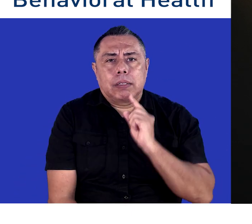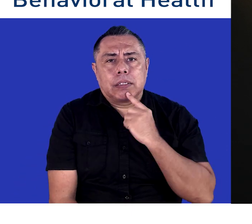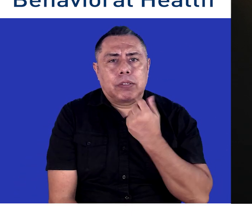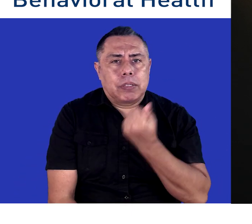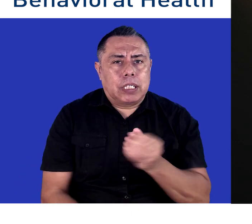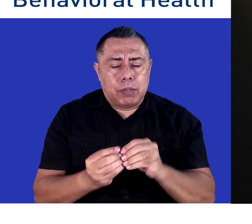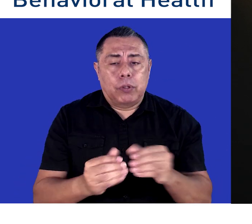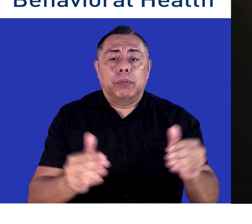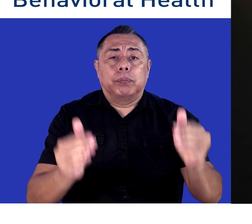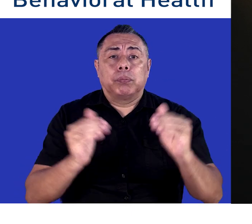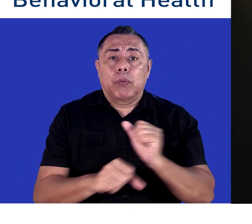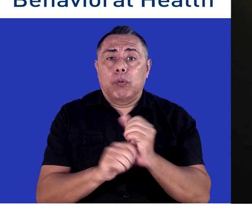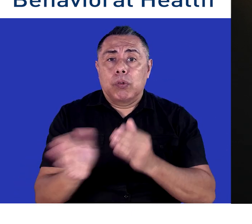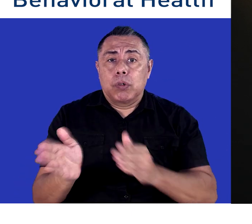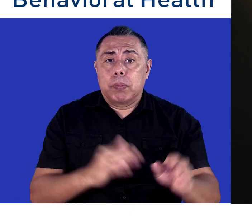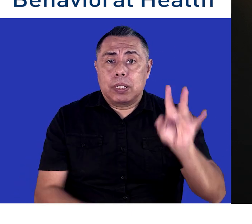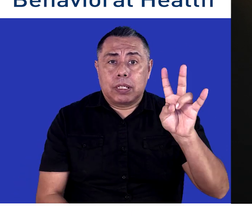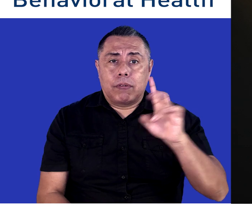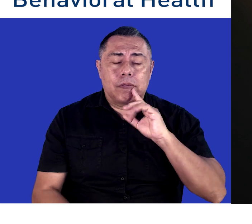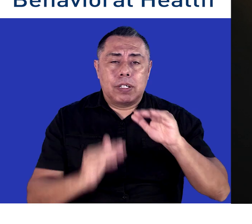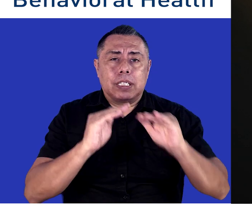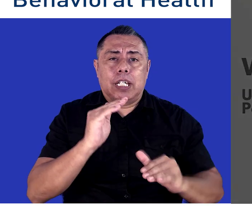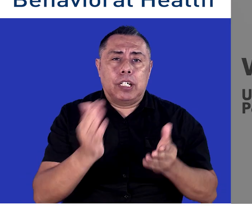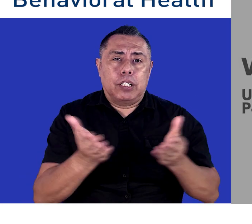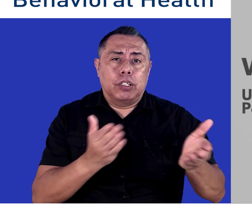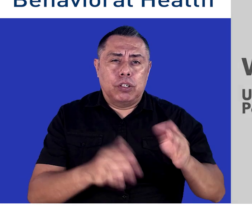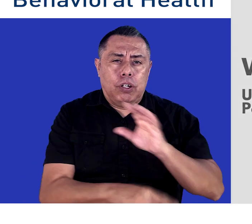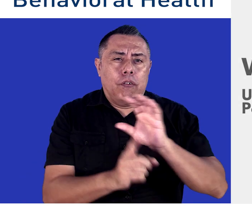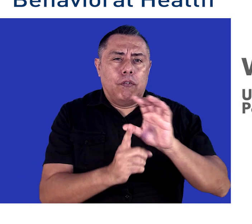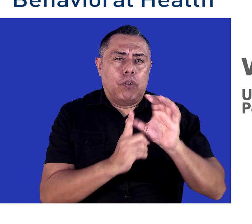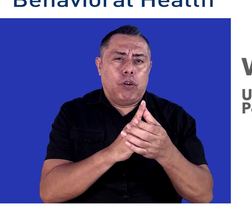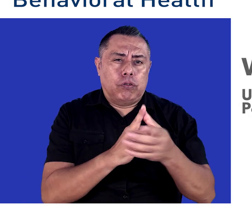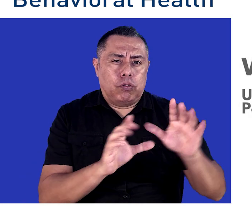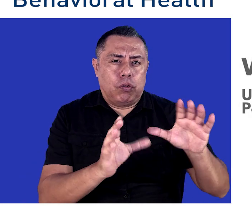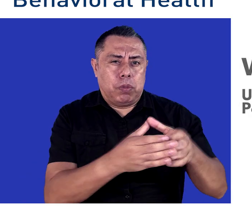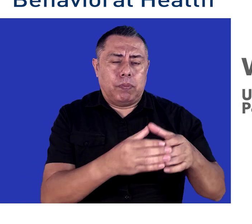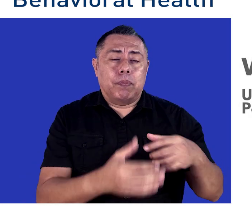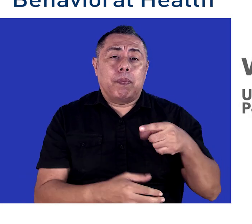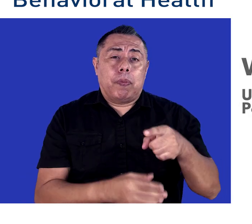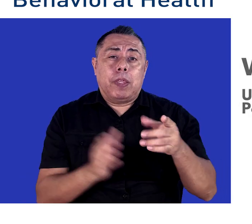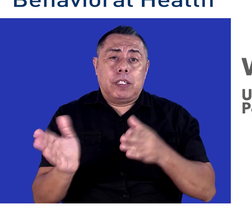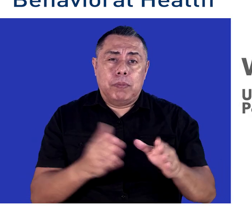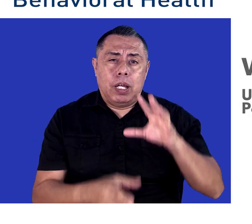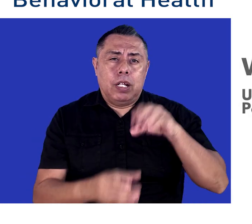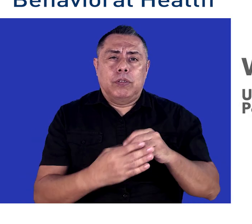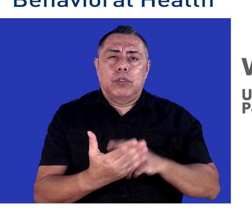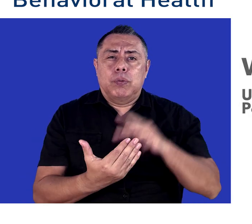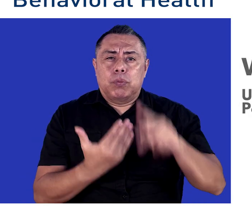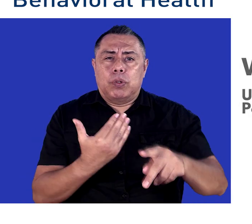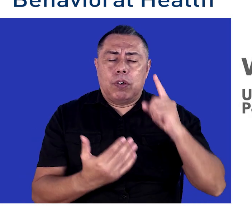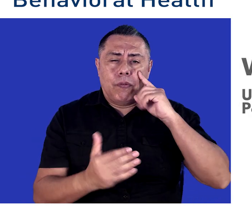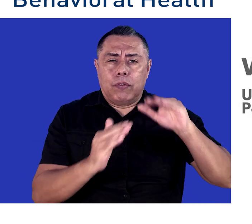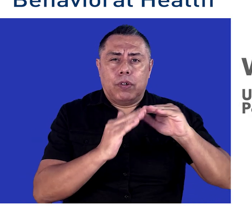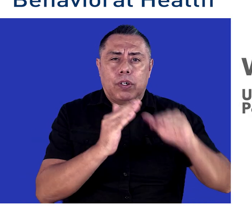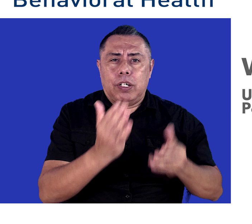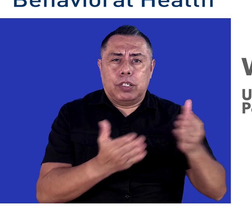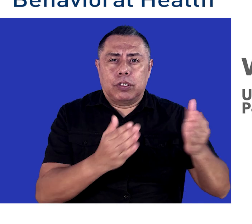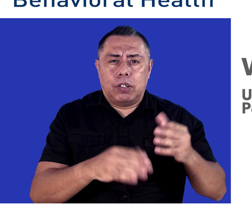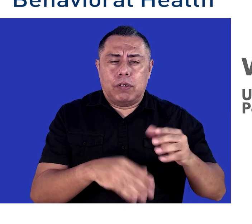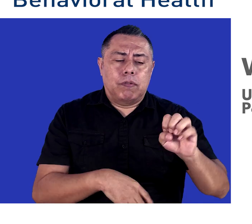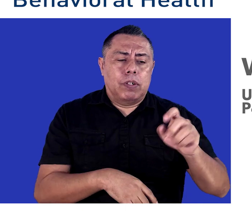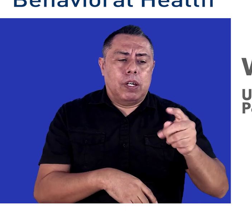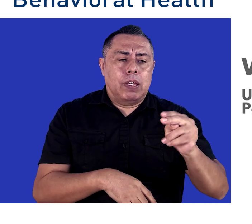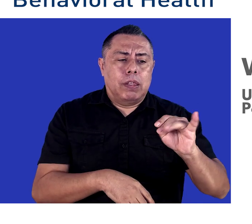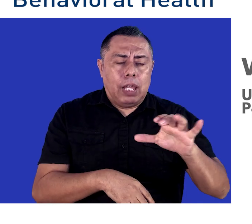drop below the clinical significance. Work Plan 7 is underserved cultural populations. This work plan includes programming